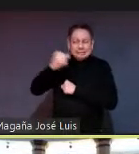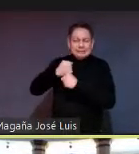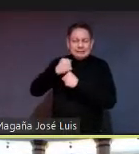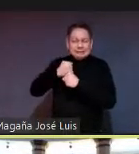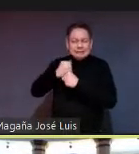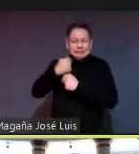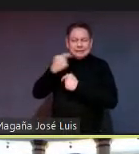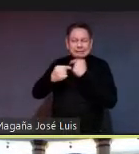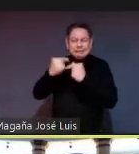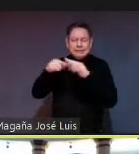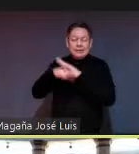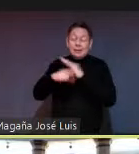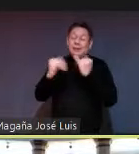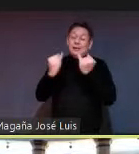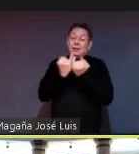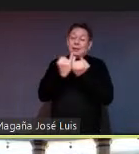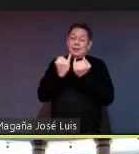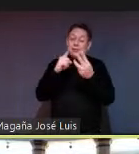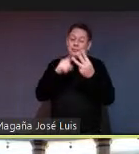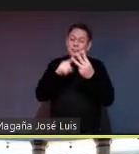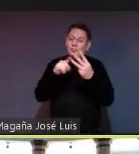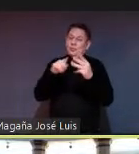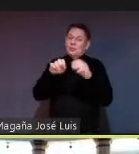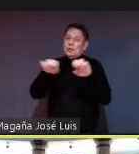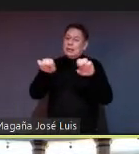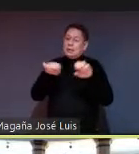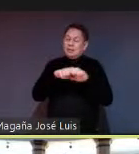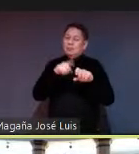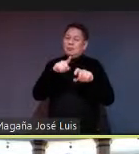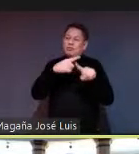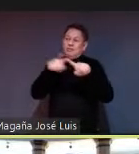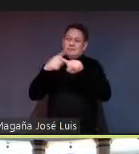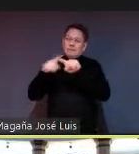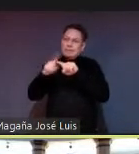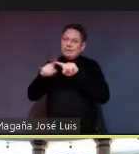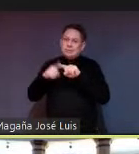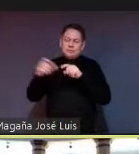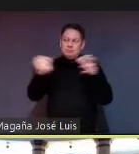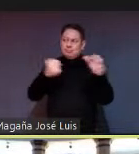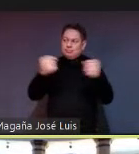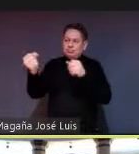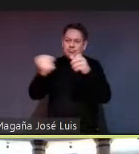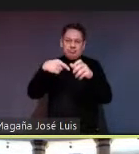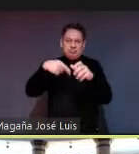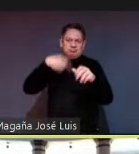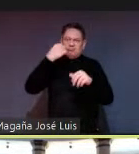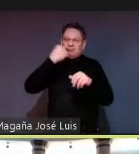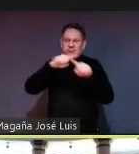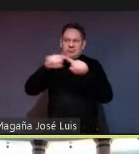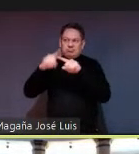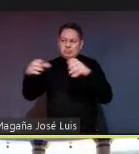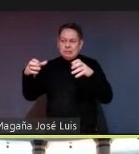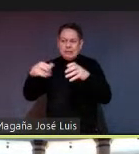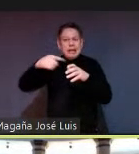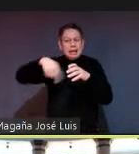and having a multidisciplinary team. Of course, all of this requires a budget that can